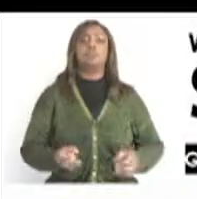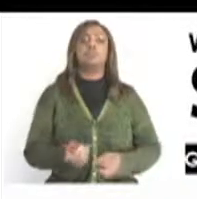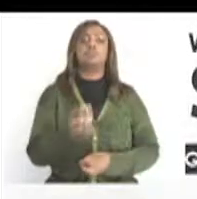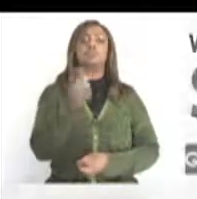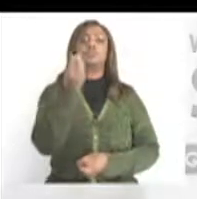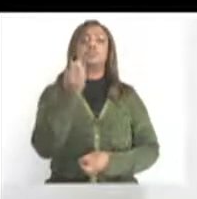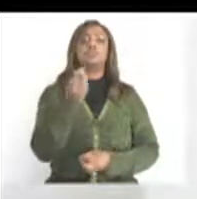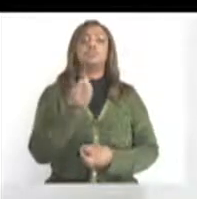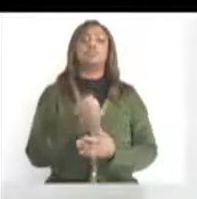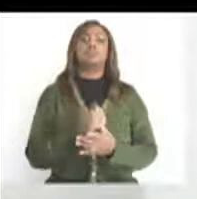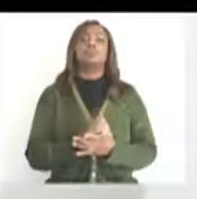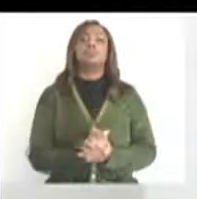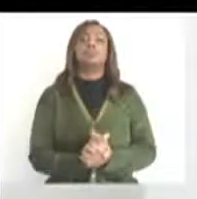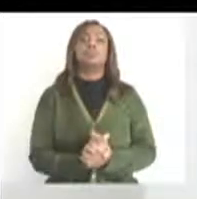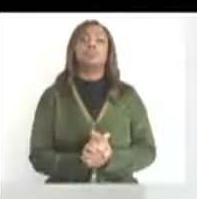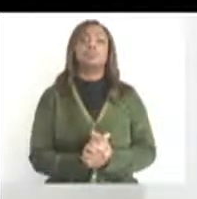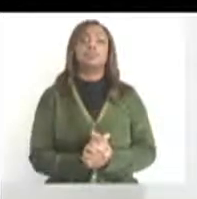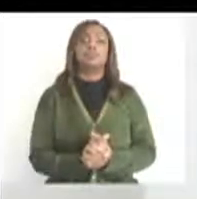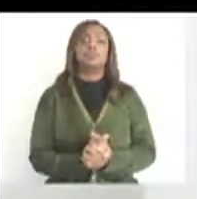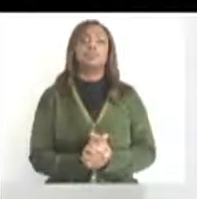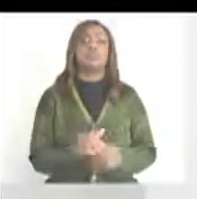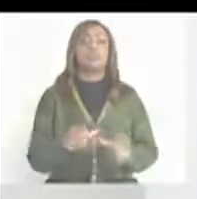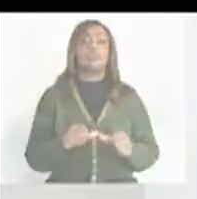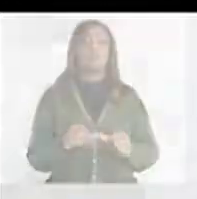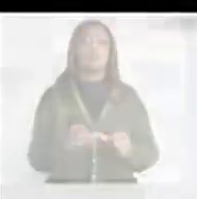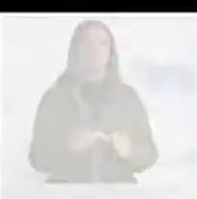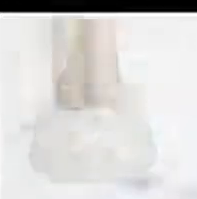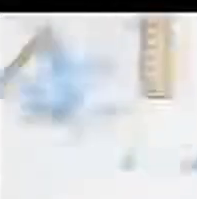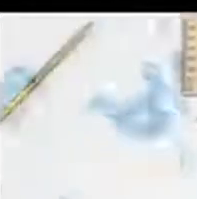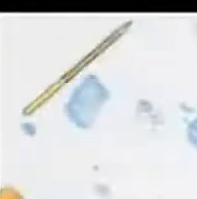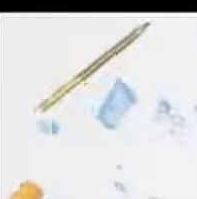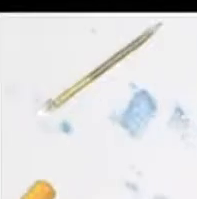maturity. So stay tuned, we'll be right back.